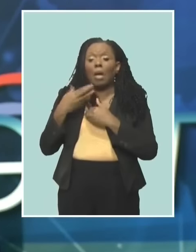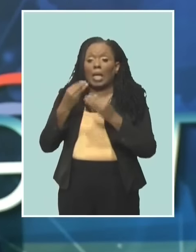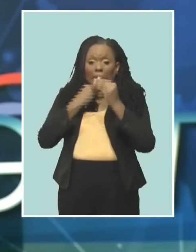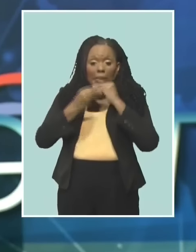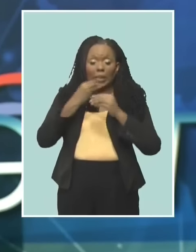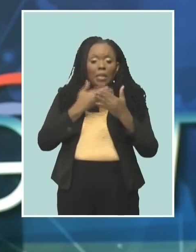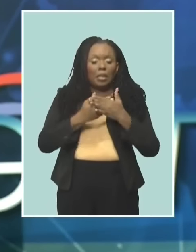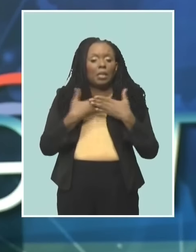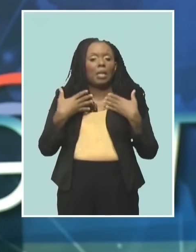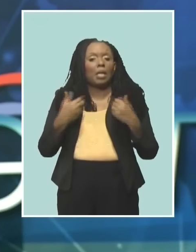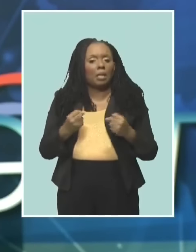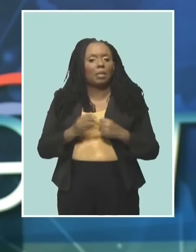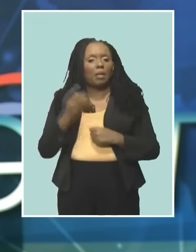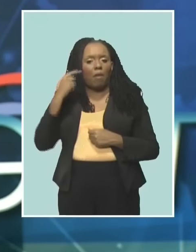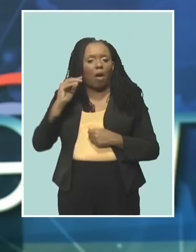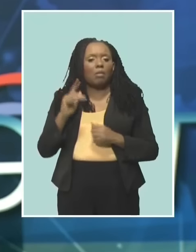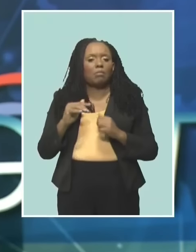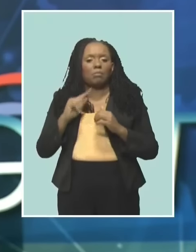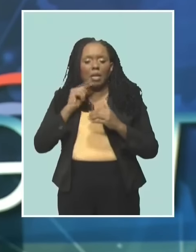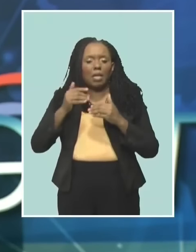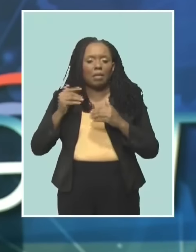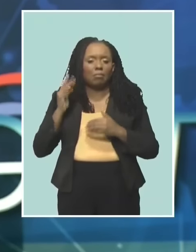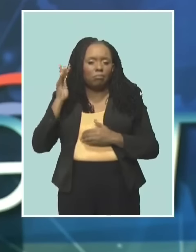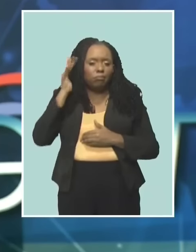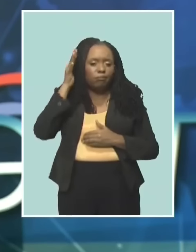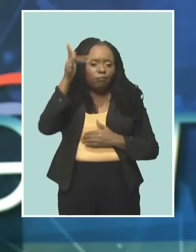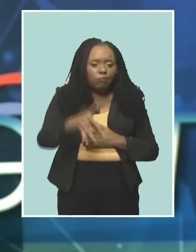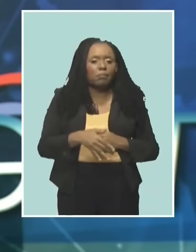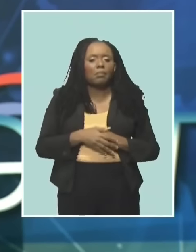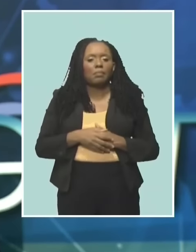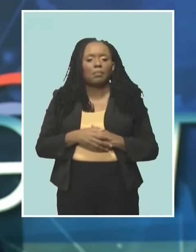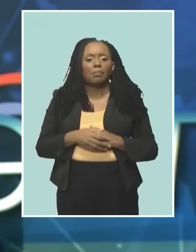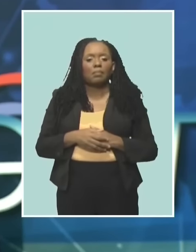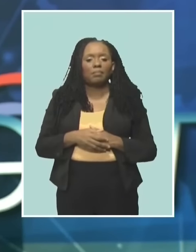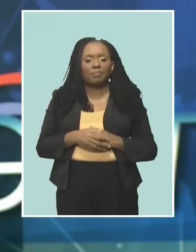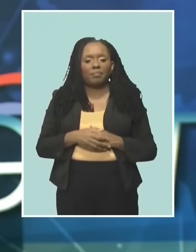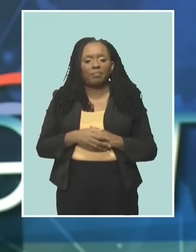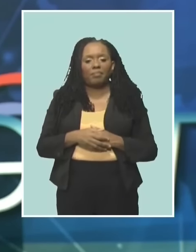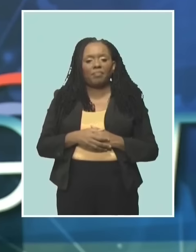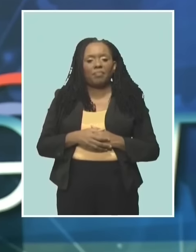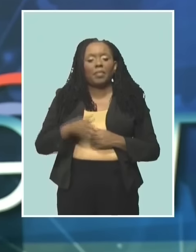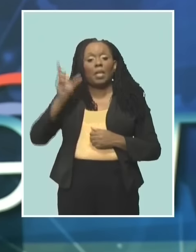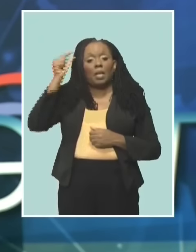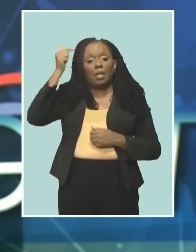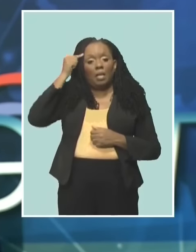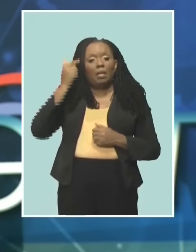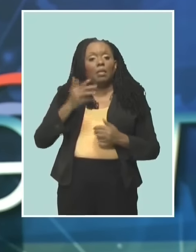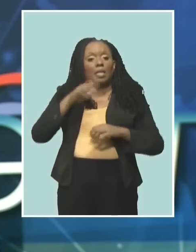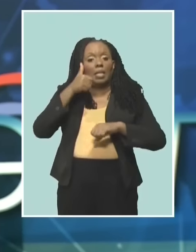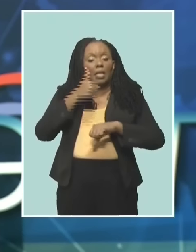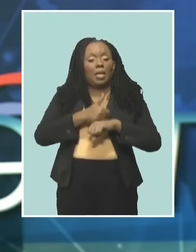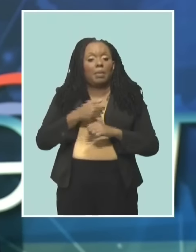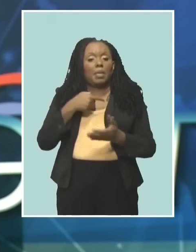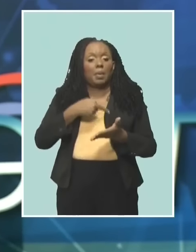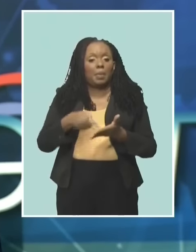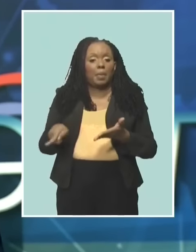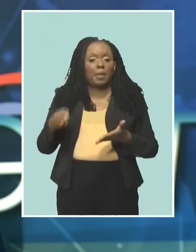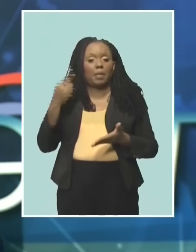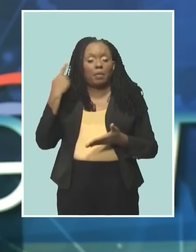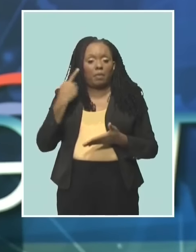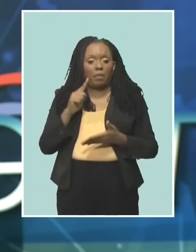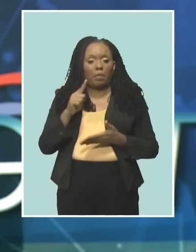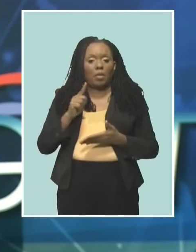Government has moved to establish minimum rates of pay and conditions of work for employees in the tourism sector. Some of the new